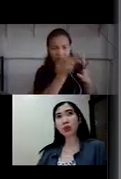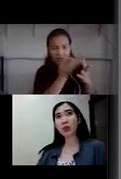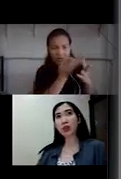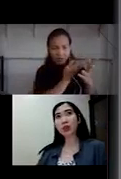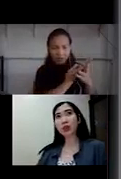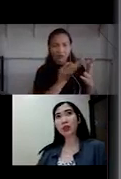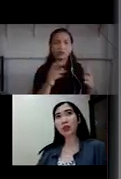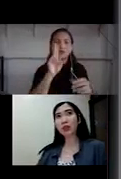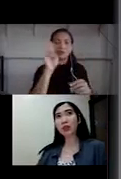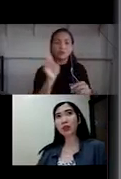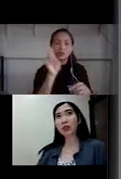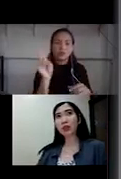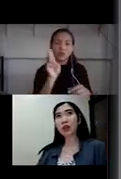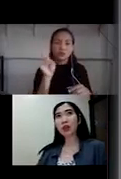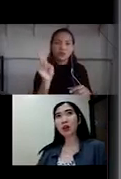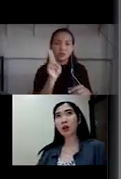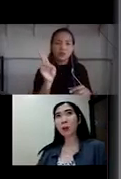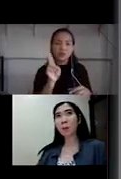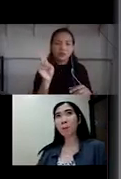that you are